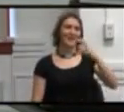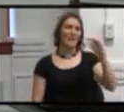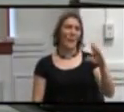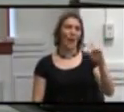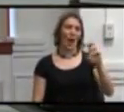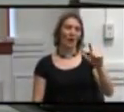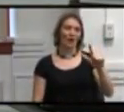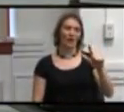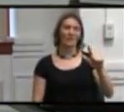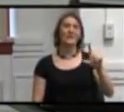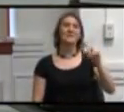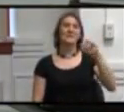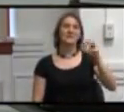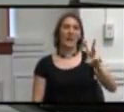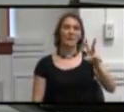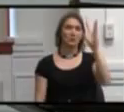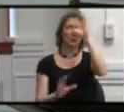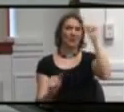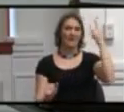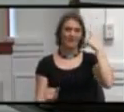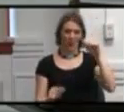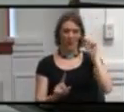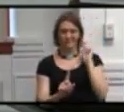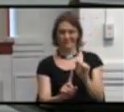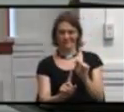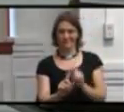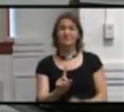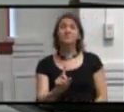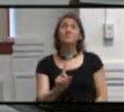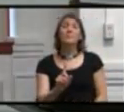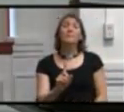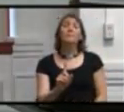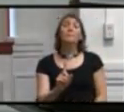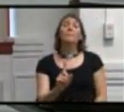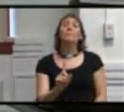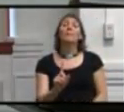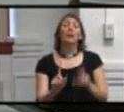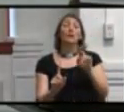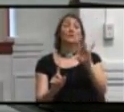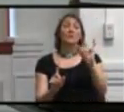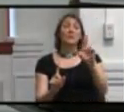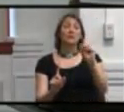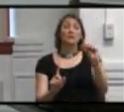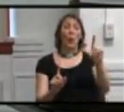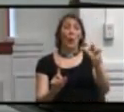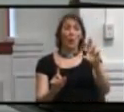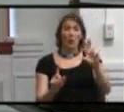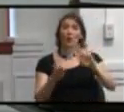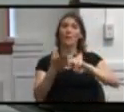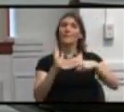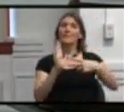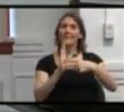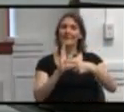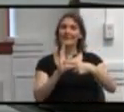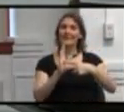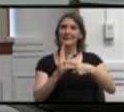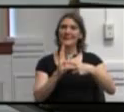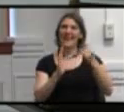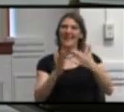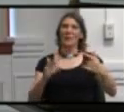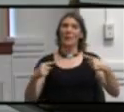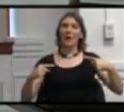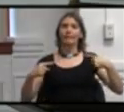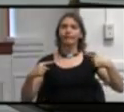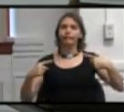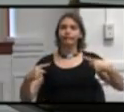I'm the Highway Utility Superintendent for the Department of Public Works. And a utility roller is the compaction device